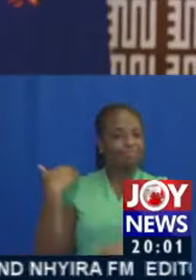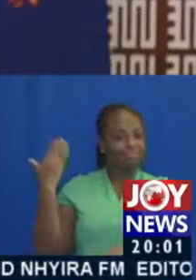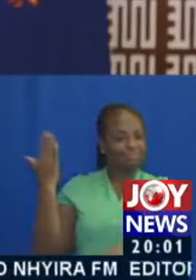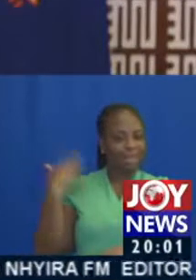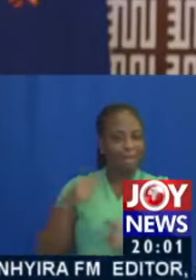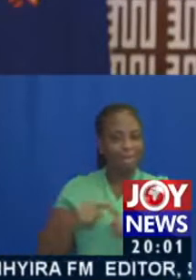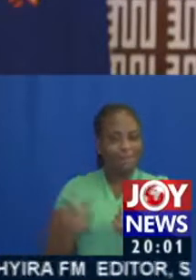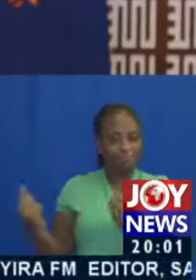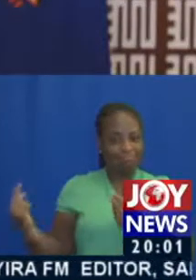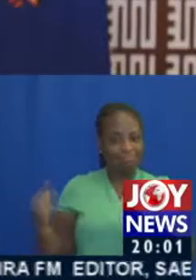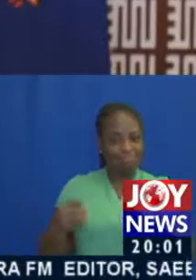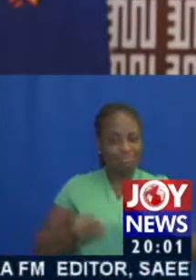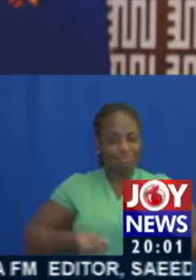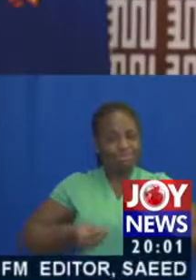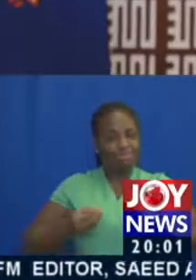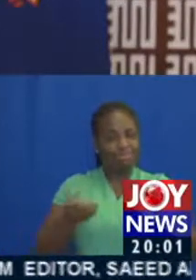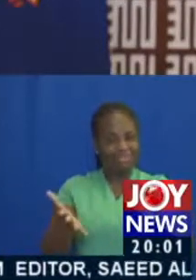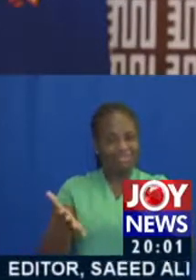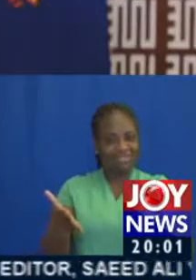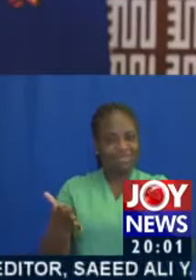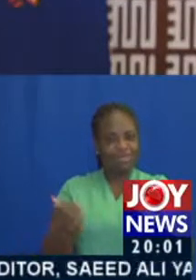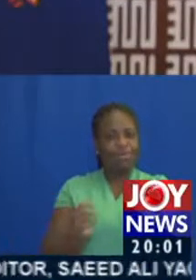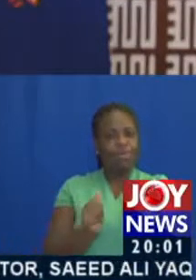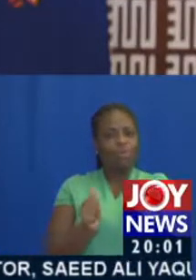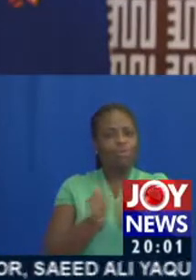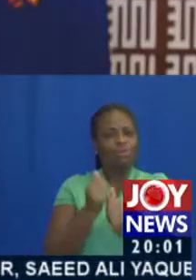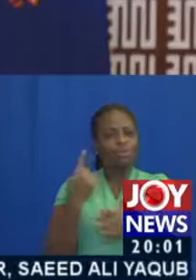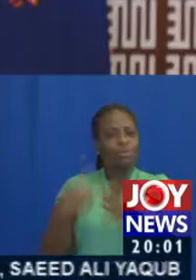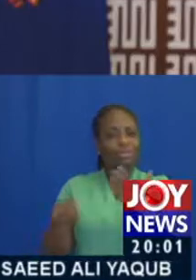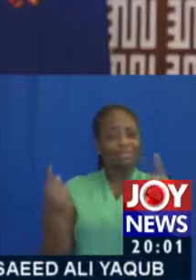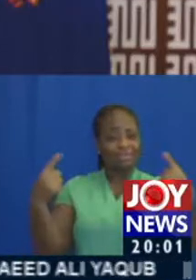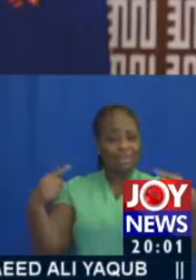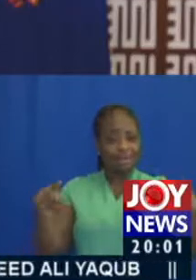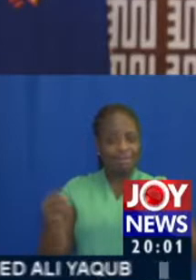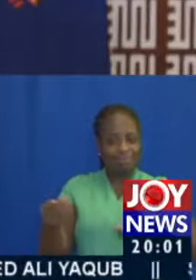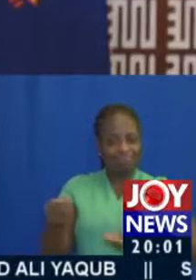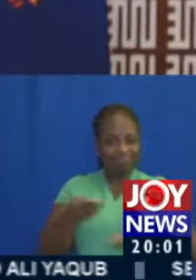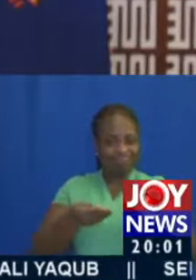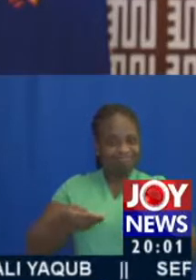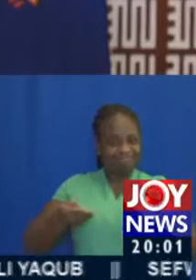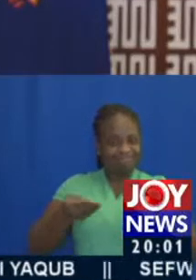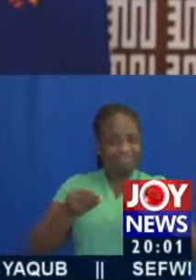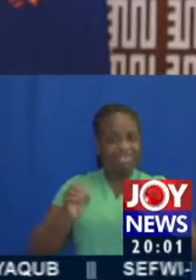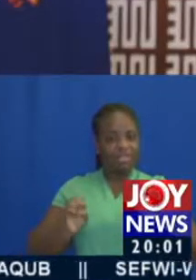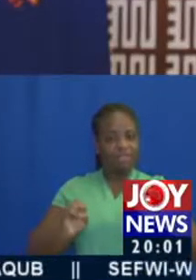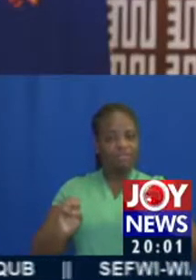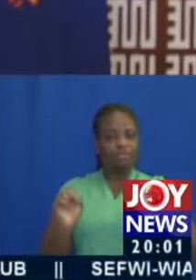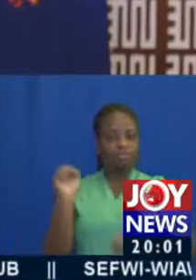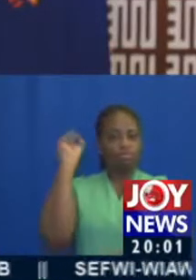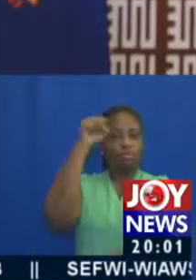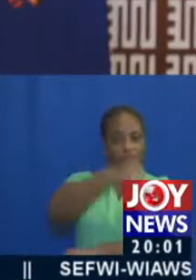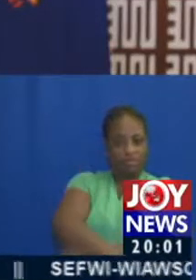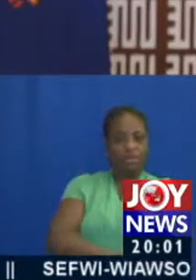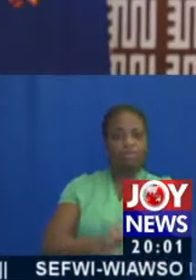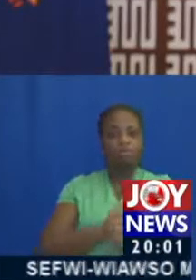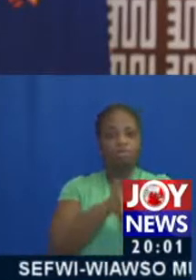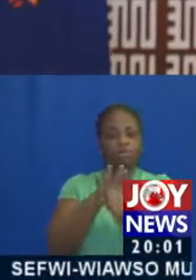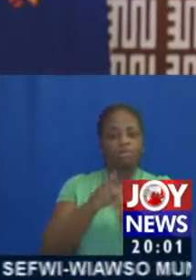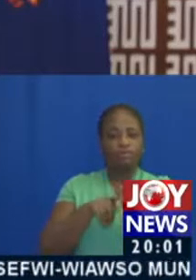I've come to provide you with the status of our coordinated efforts to defeat